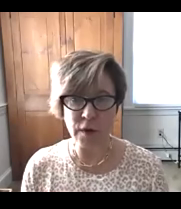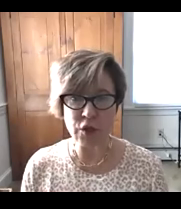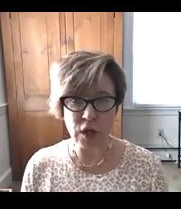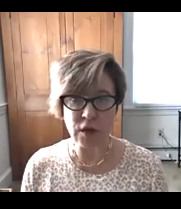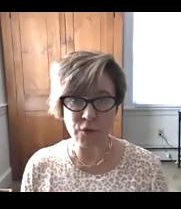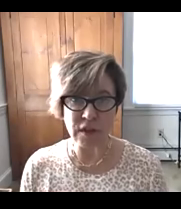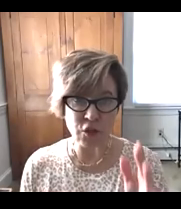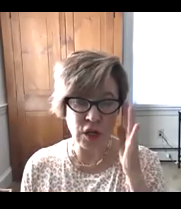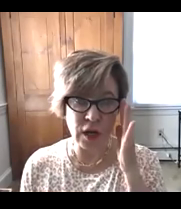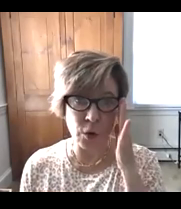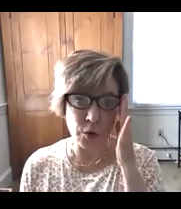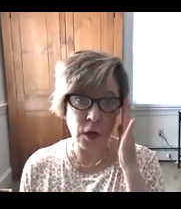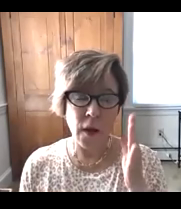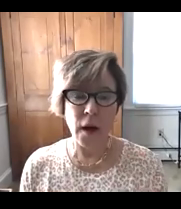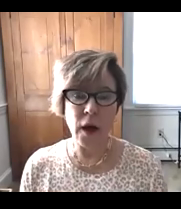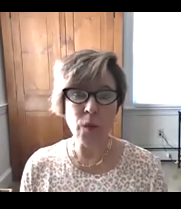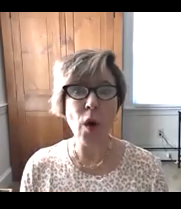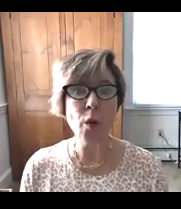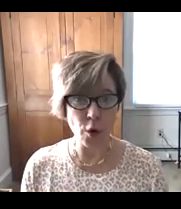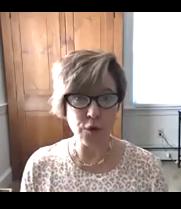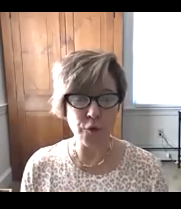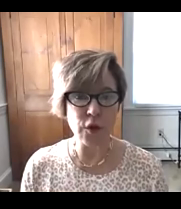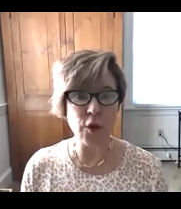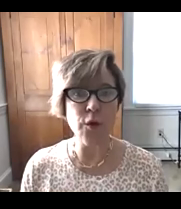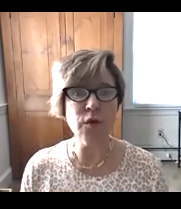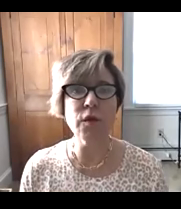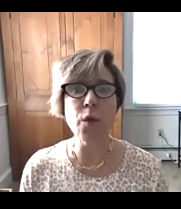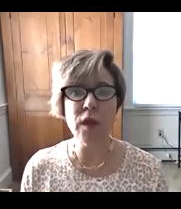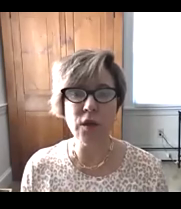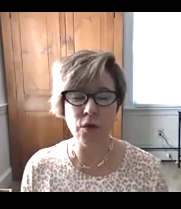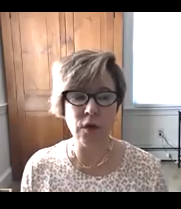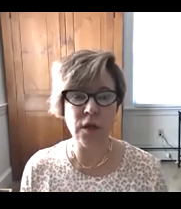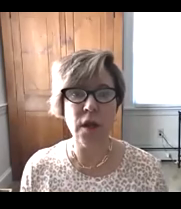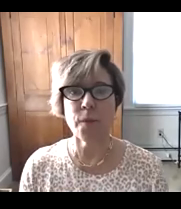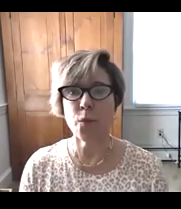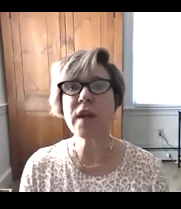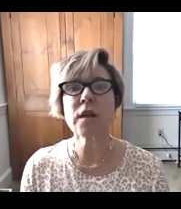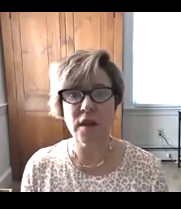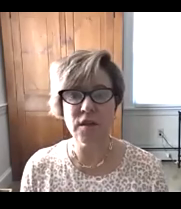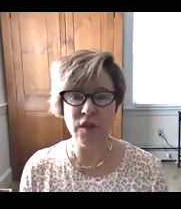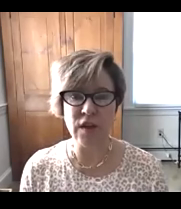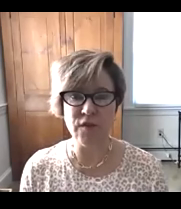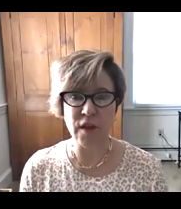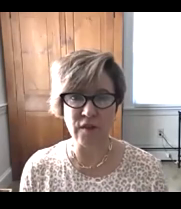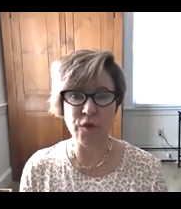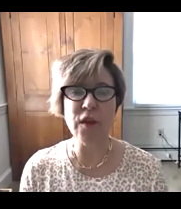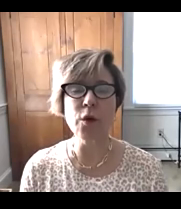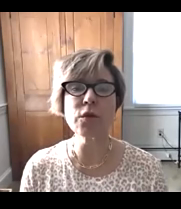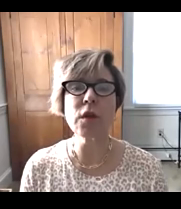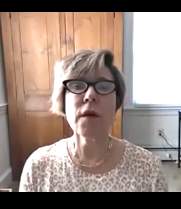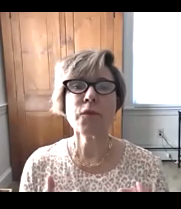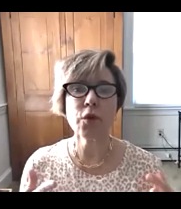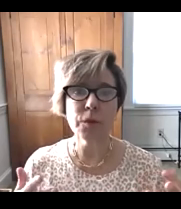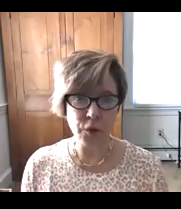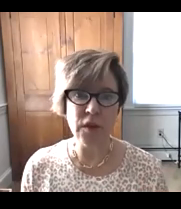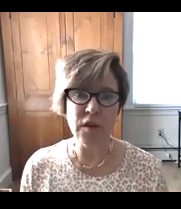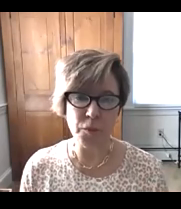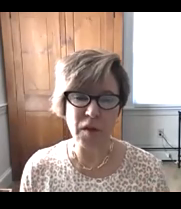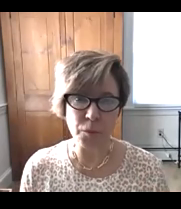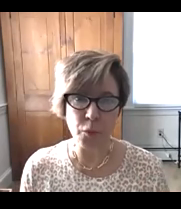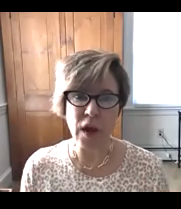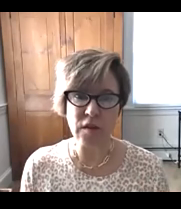you've very generously shared what worked for you so that we collectively as a field could